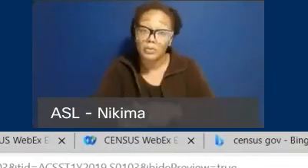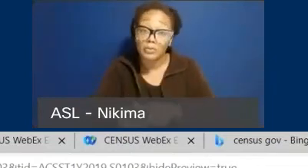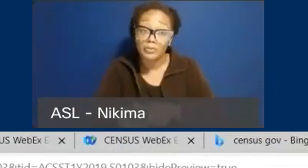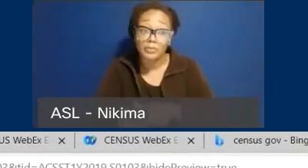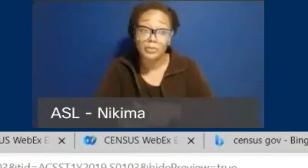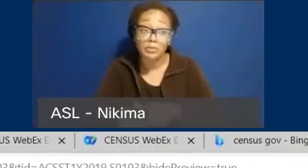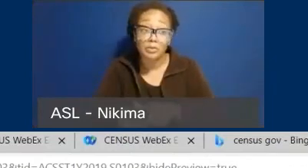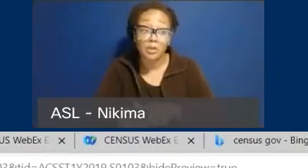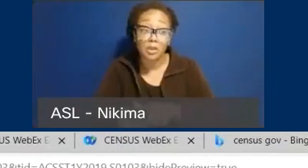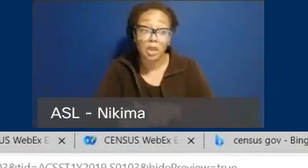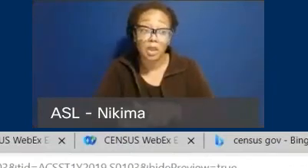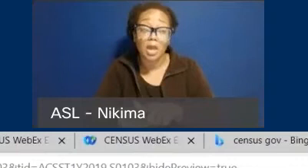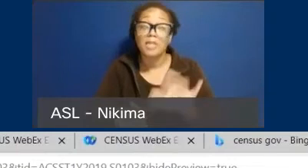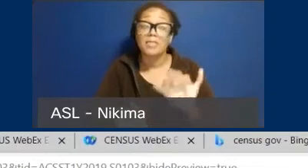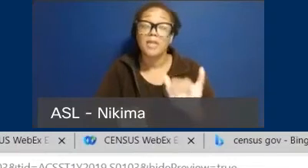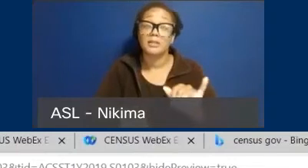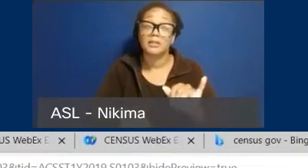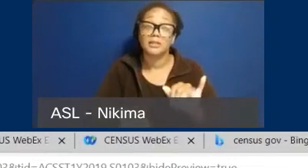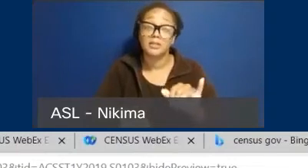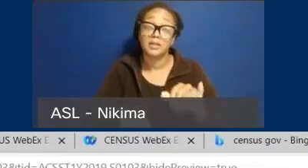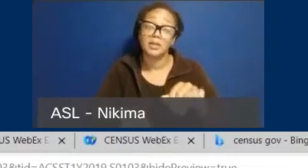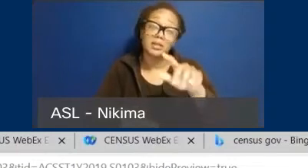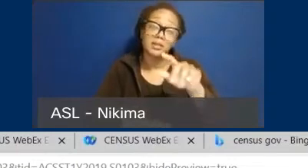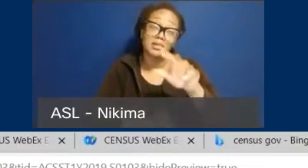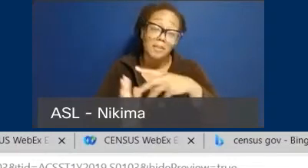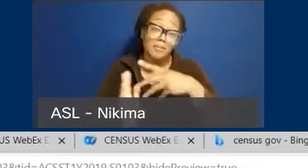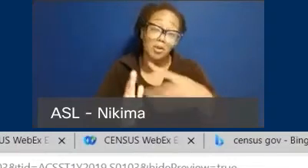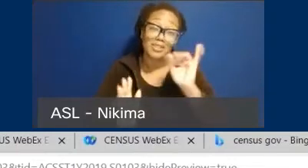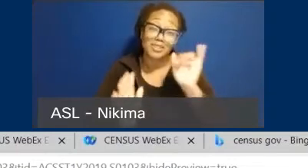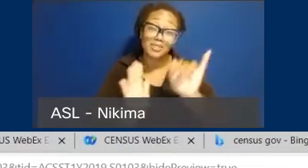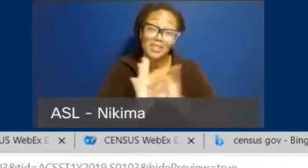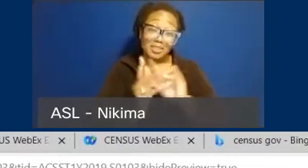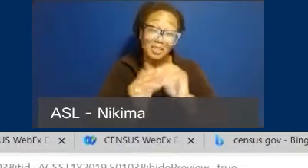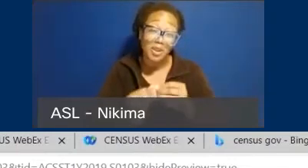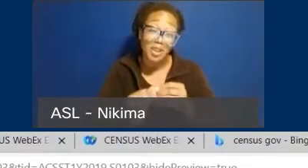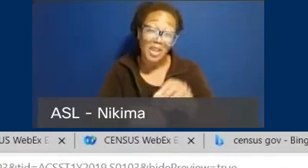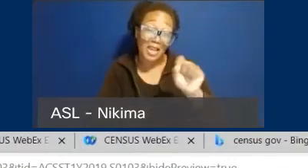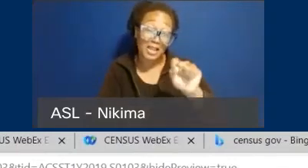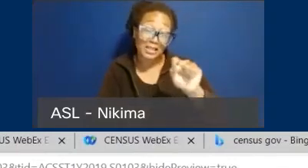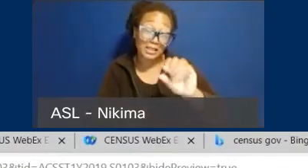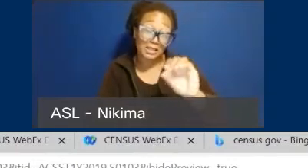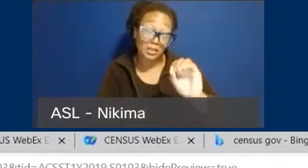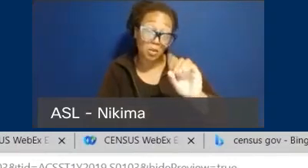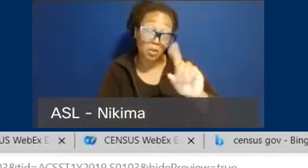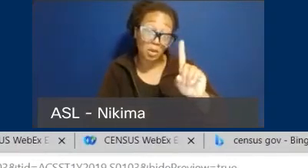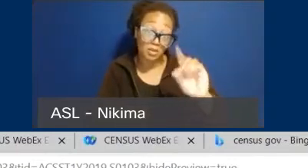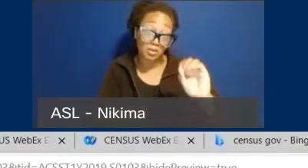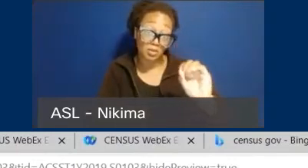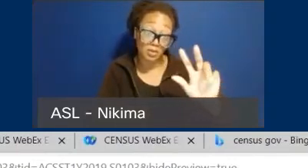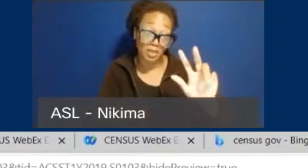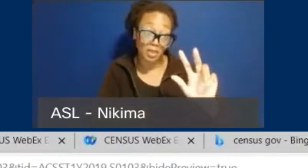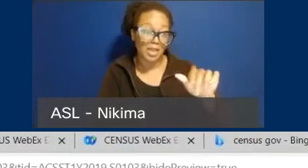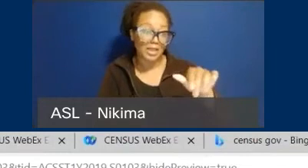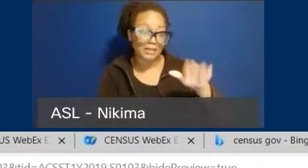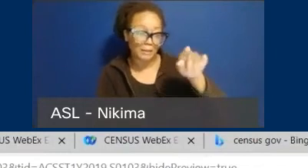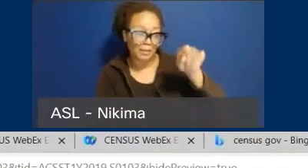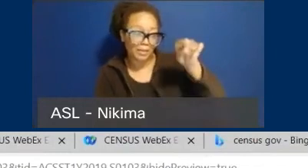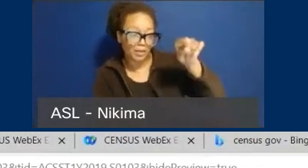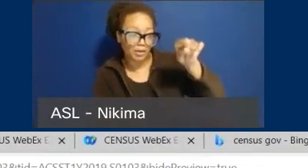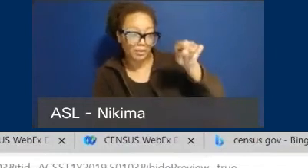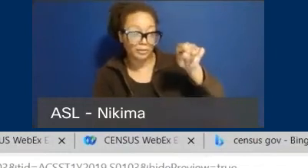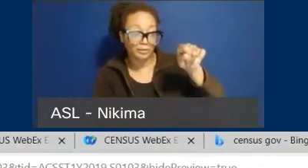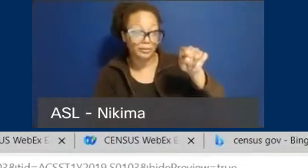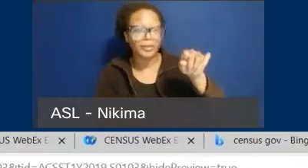table identification number, that S0103, is up here. So in your looking